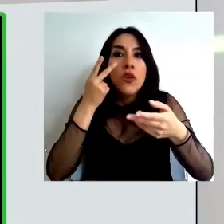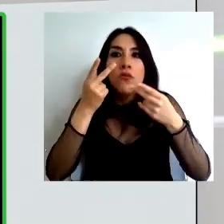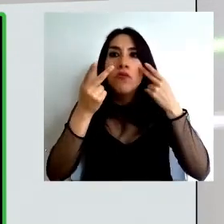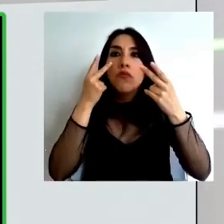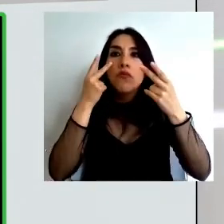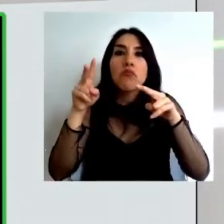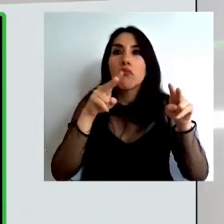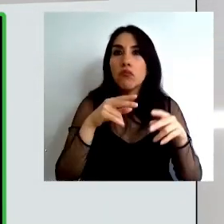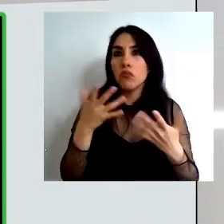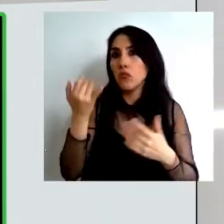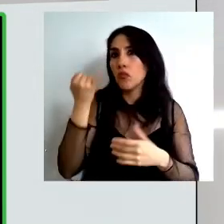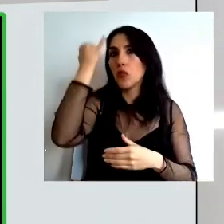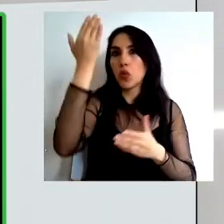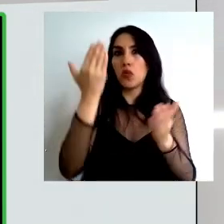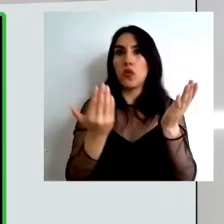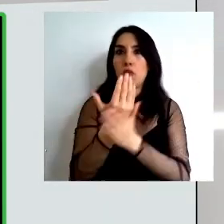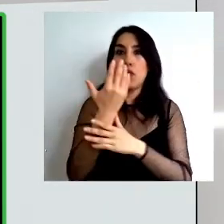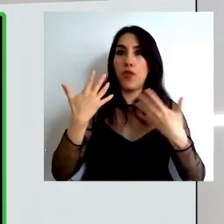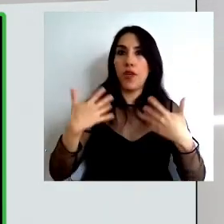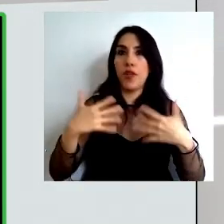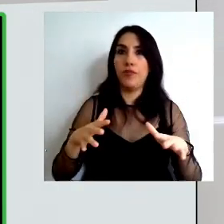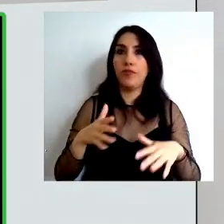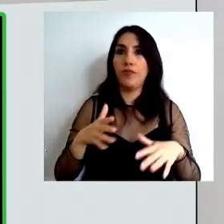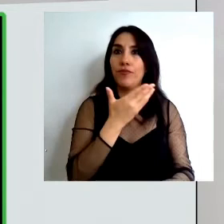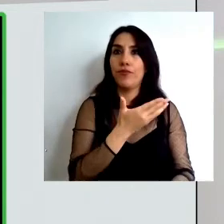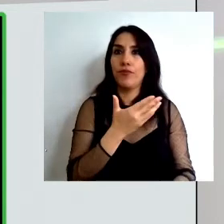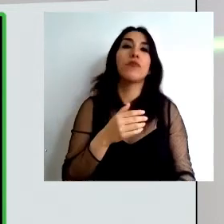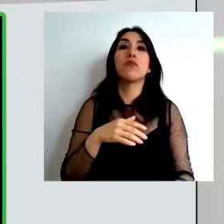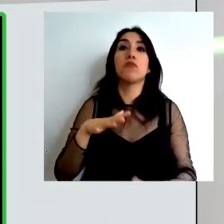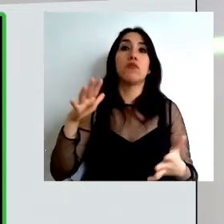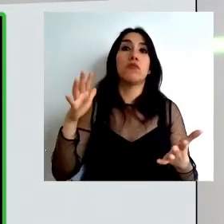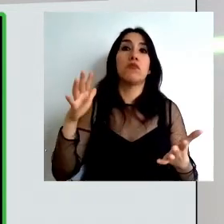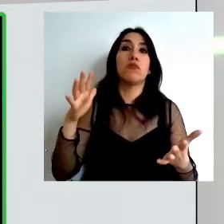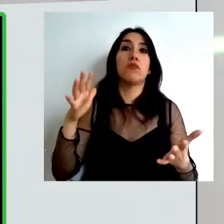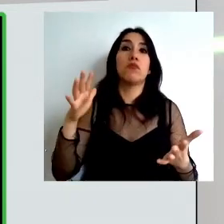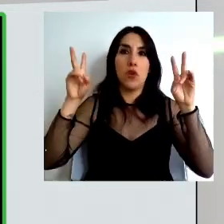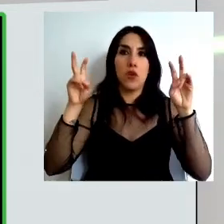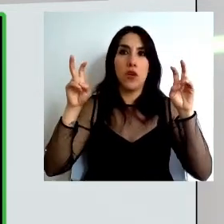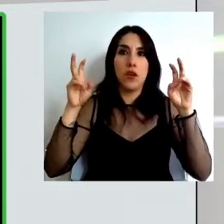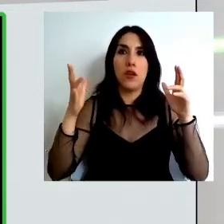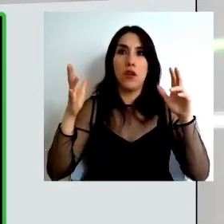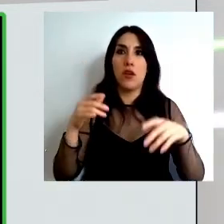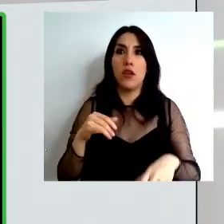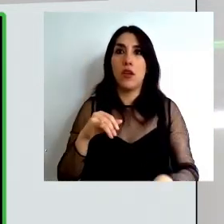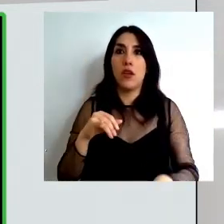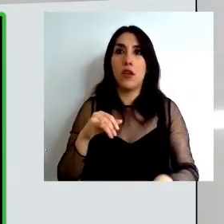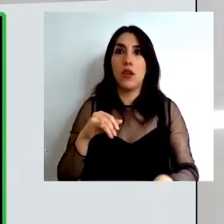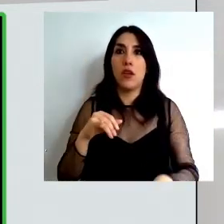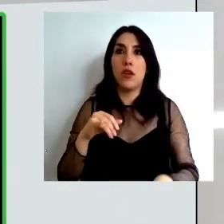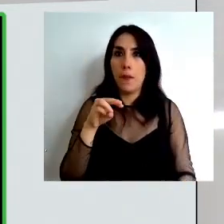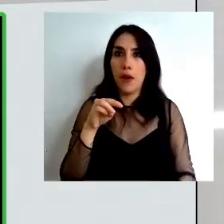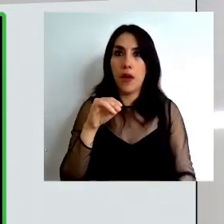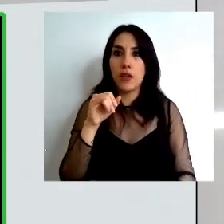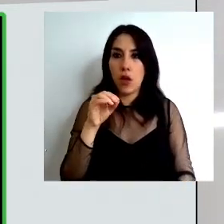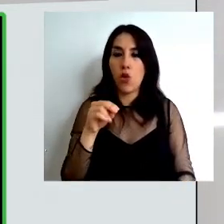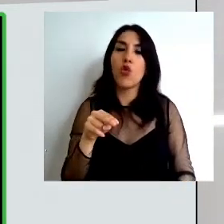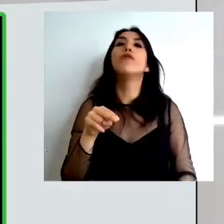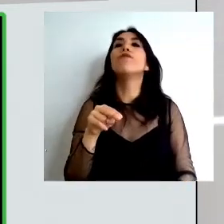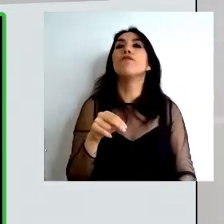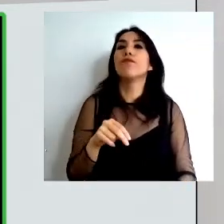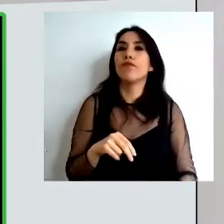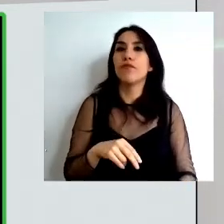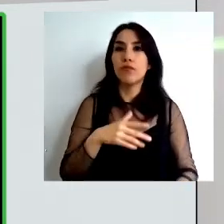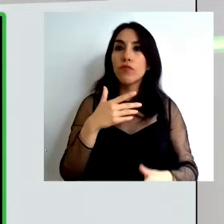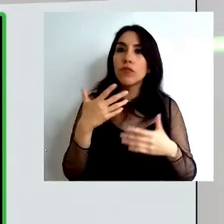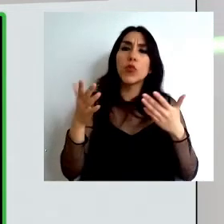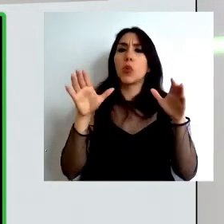Dissemination, marketing platforms. And of course, we need also mentors or advisors or people who know a certain